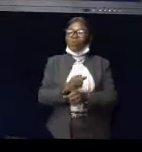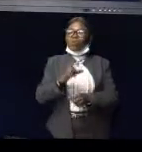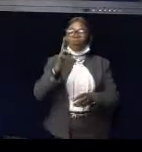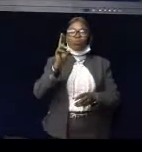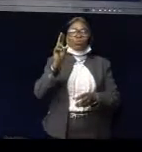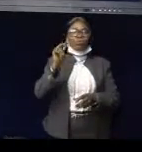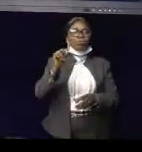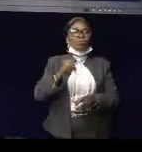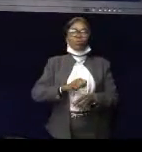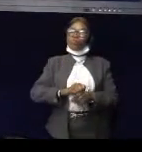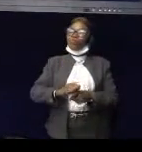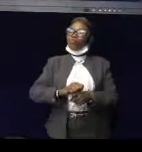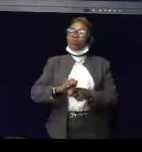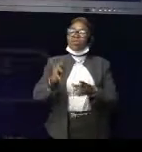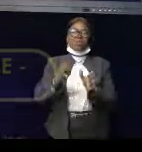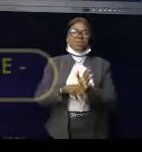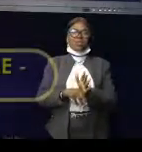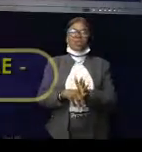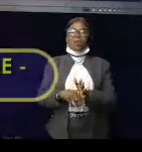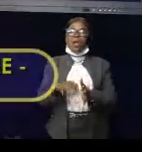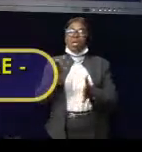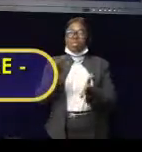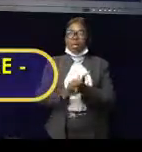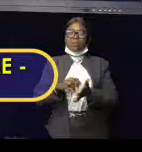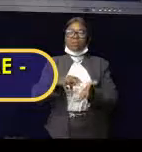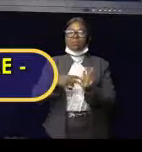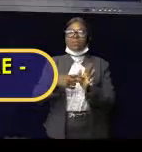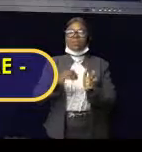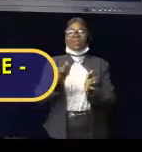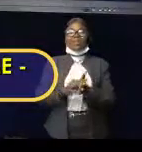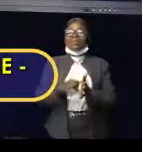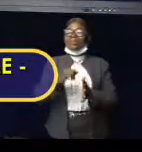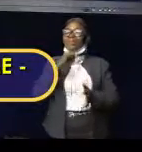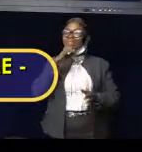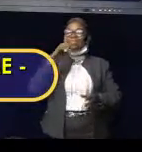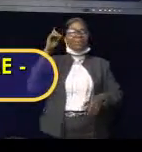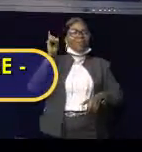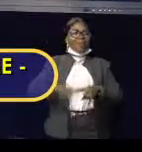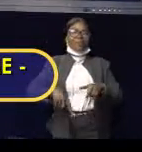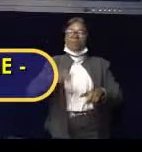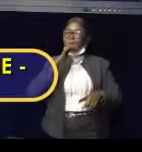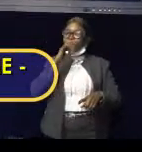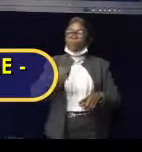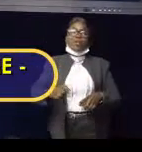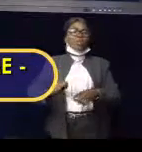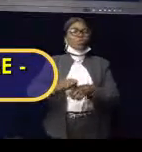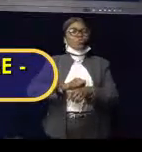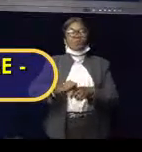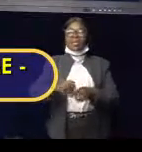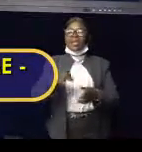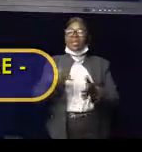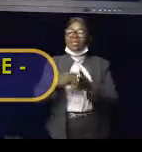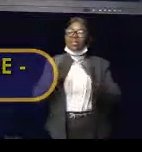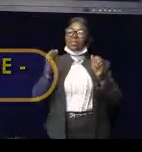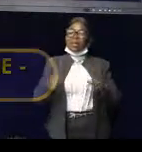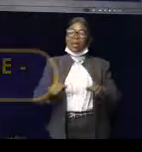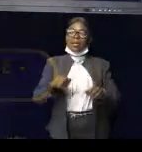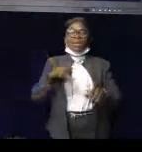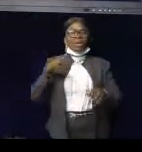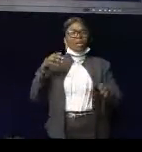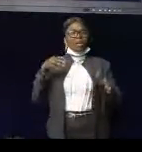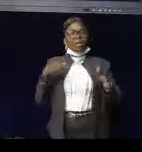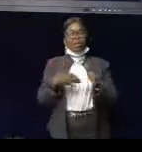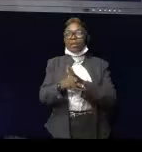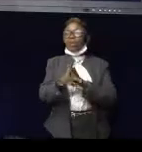has got no cure. It has got what? No cure. That means it is incurable. It cannot be cured. And it